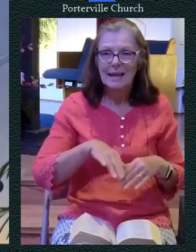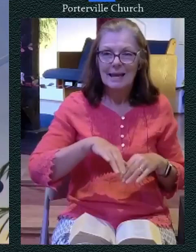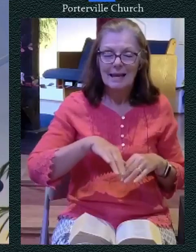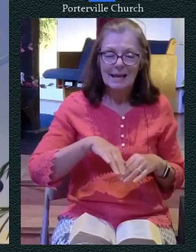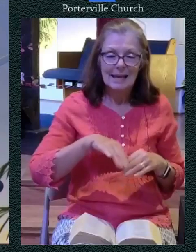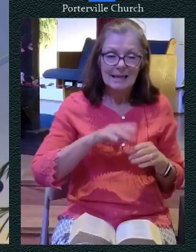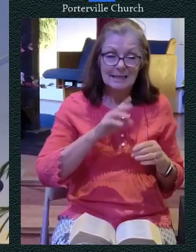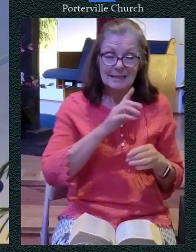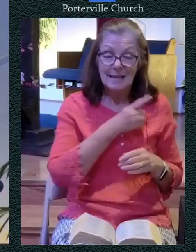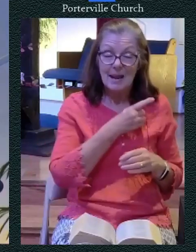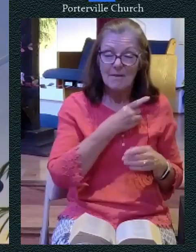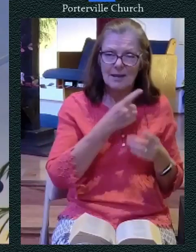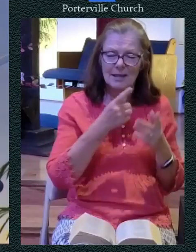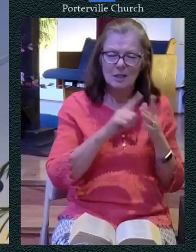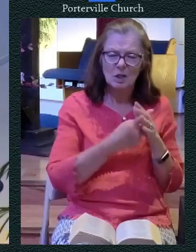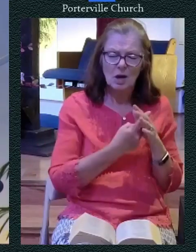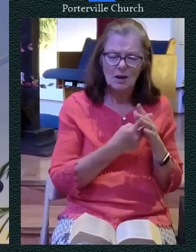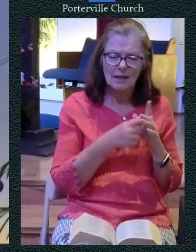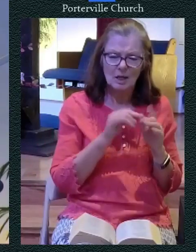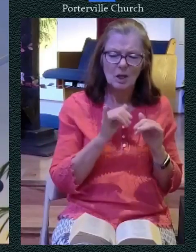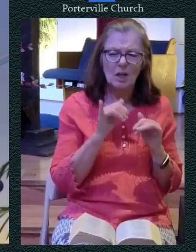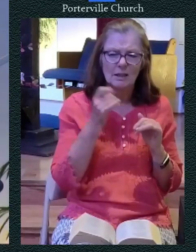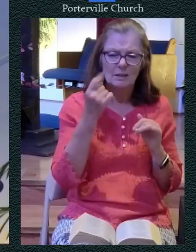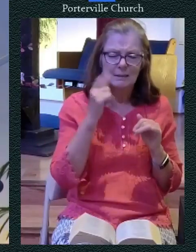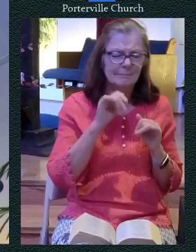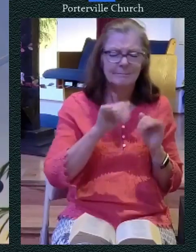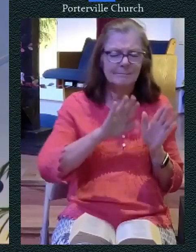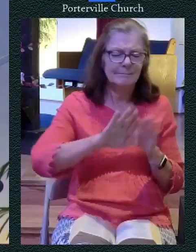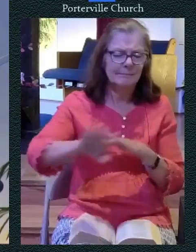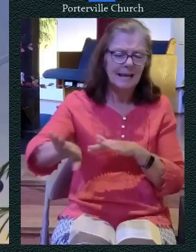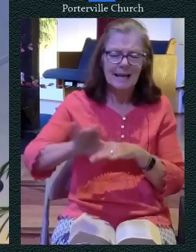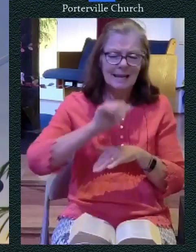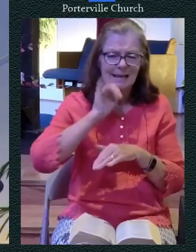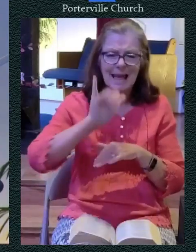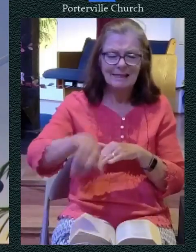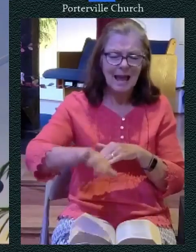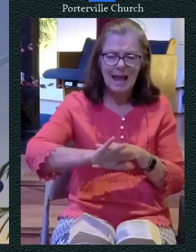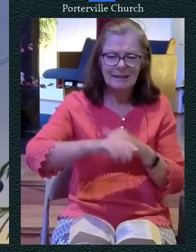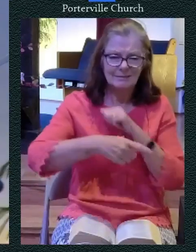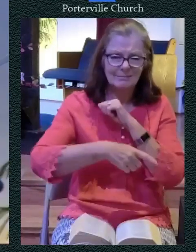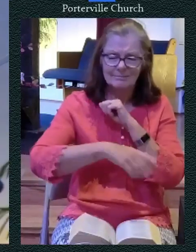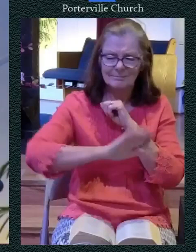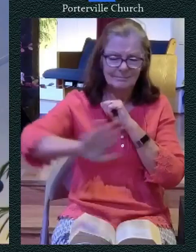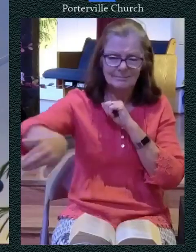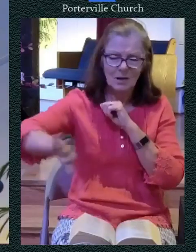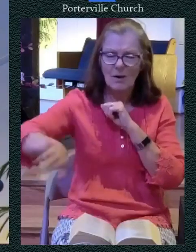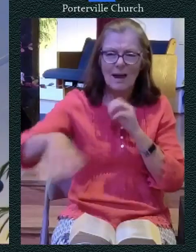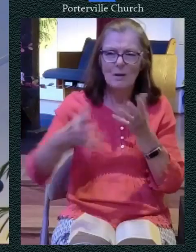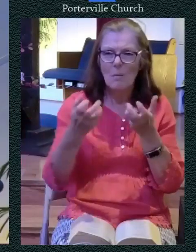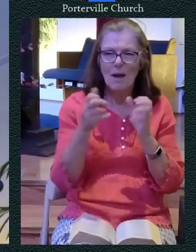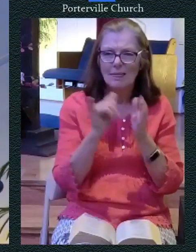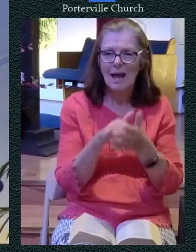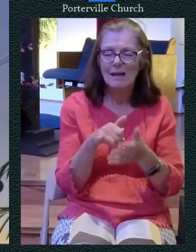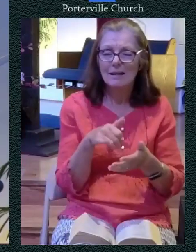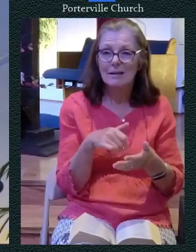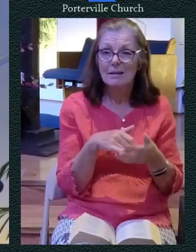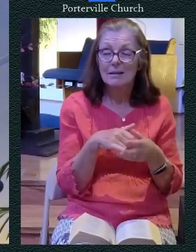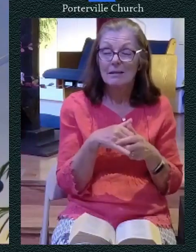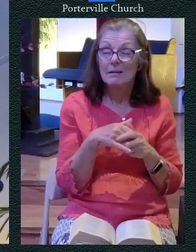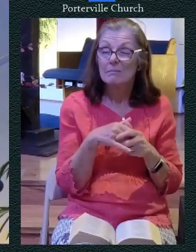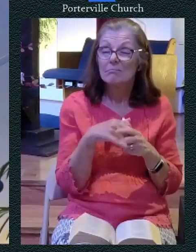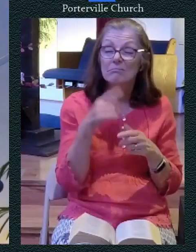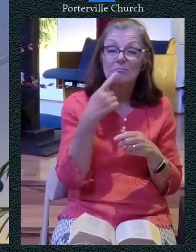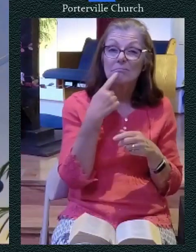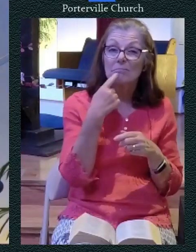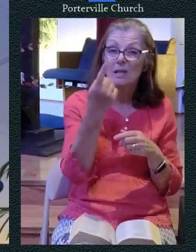starting to gain some freedom from that temptation. And he begins to affirm again, no, my